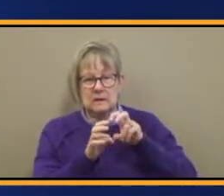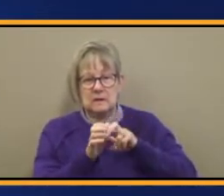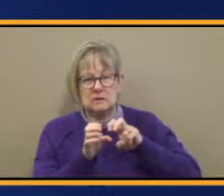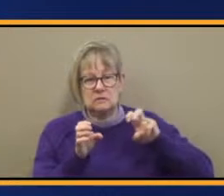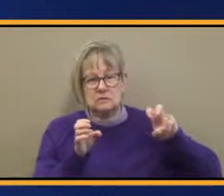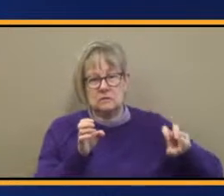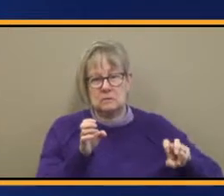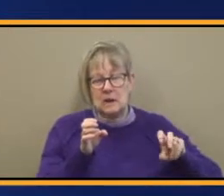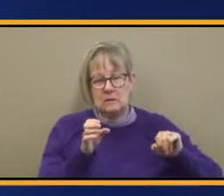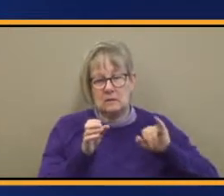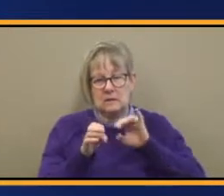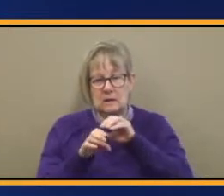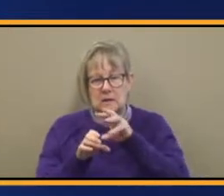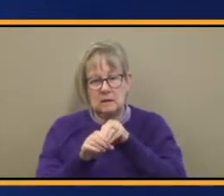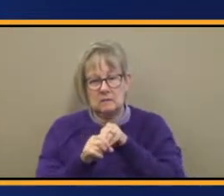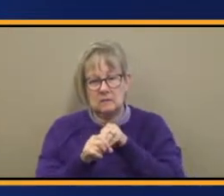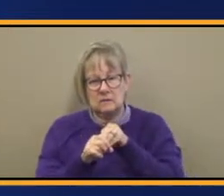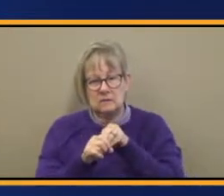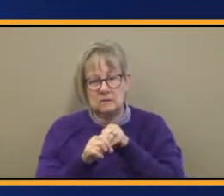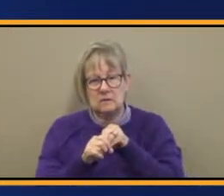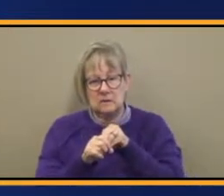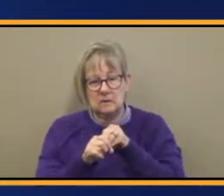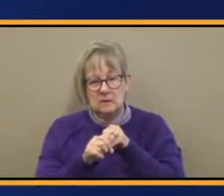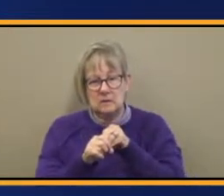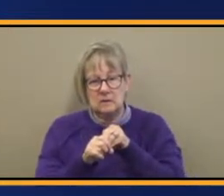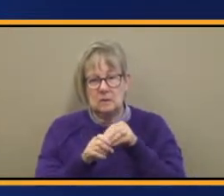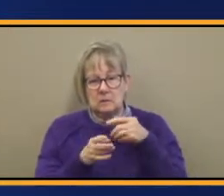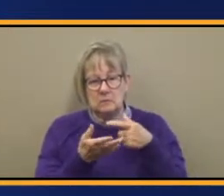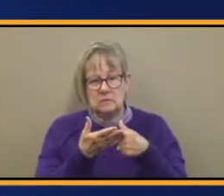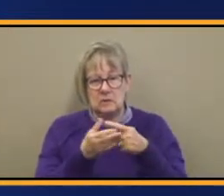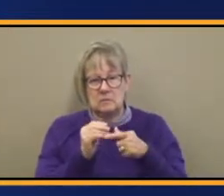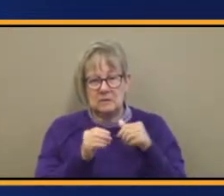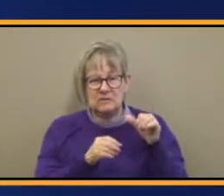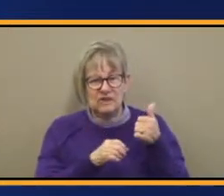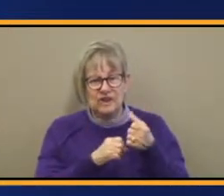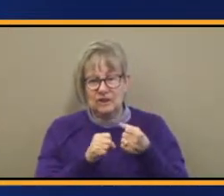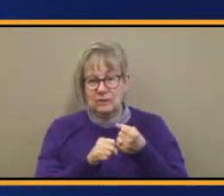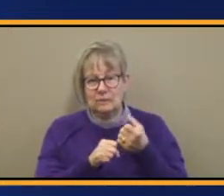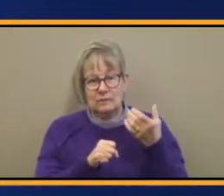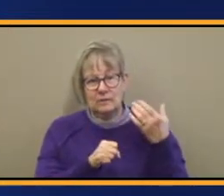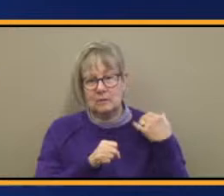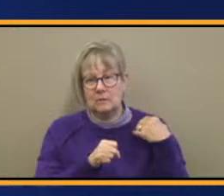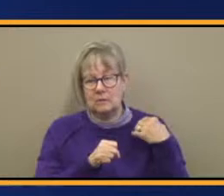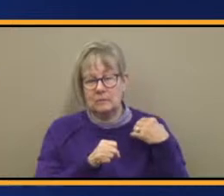coverage. Again, we're talking more than a decade ago.